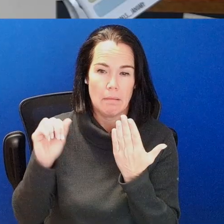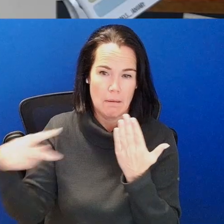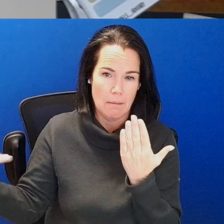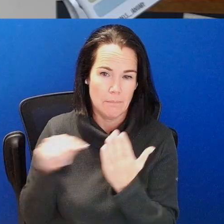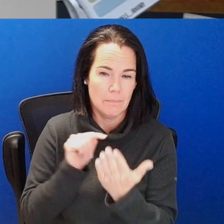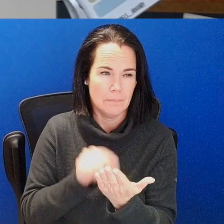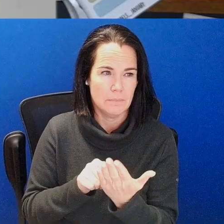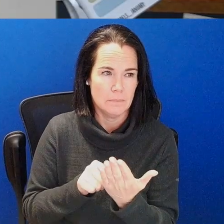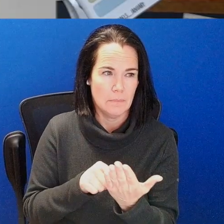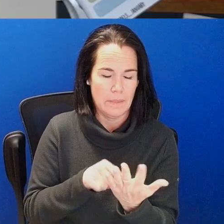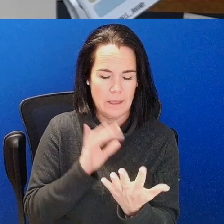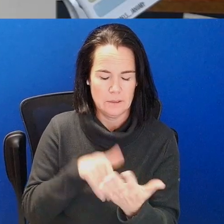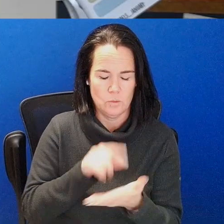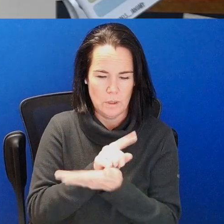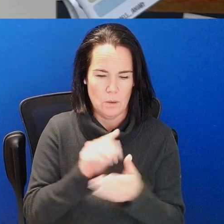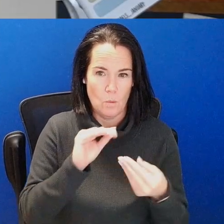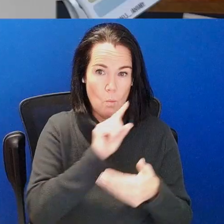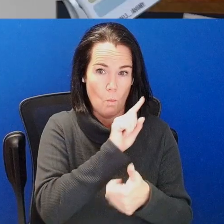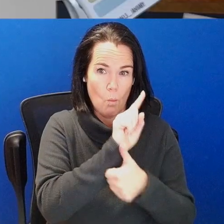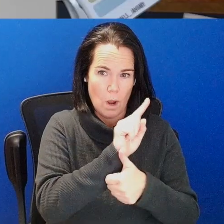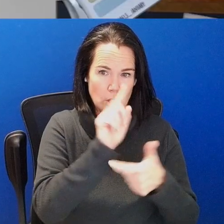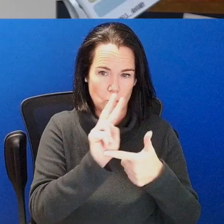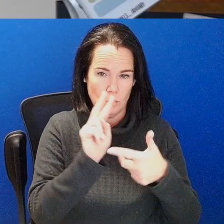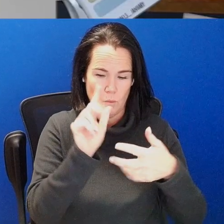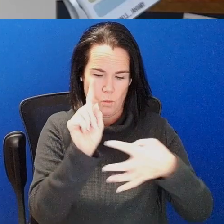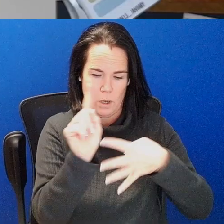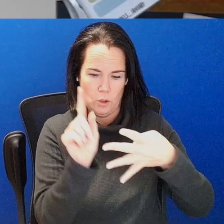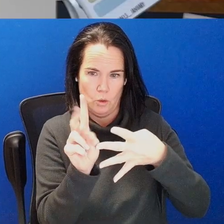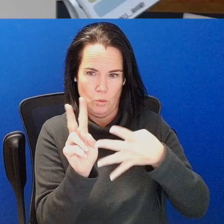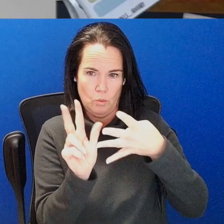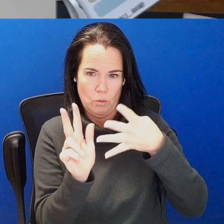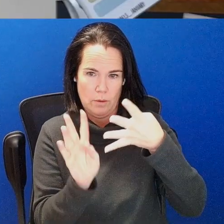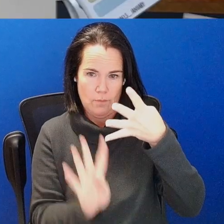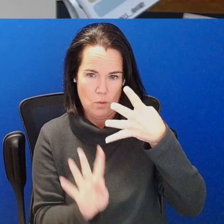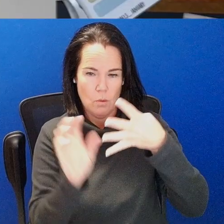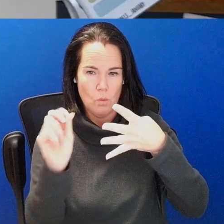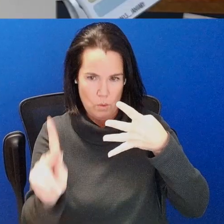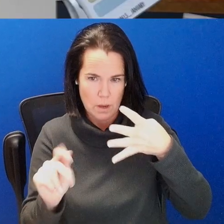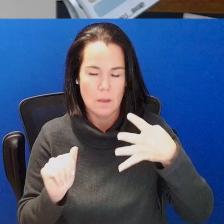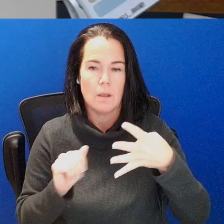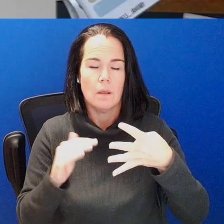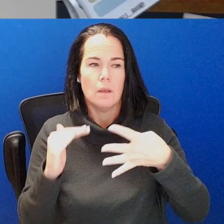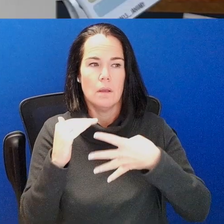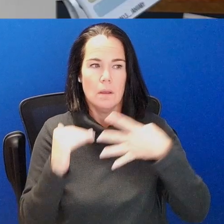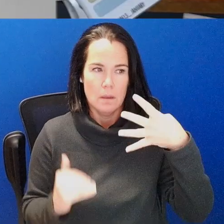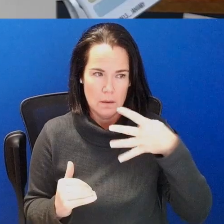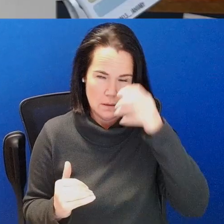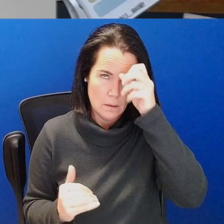calendar app. This is week 1, 2, 3, 4. Okay.